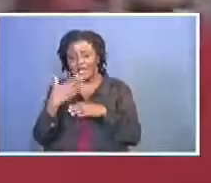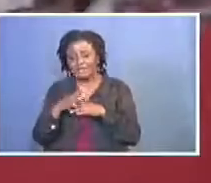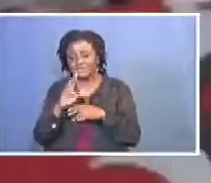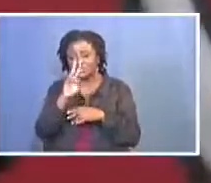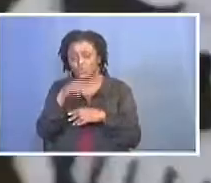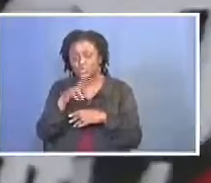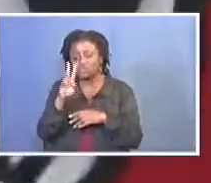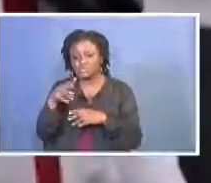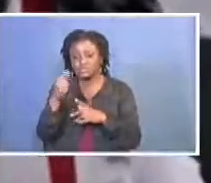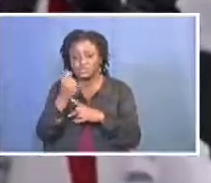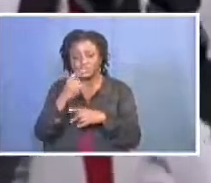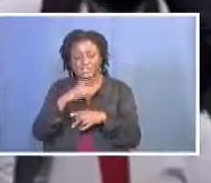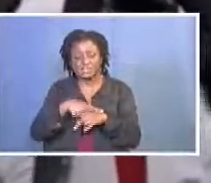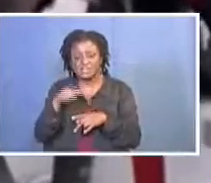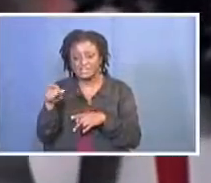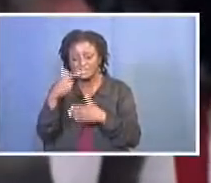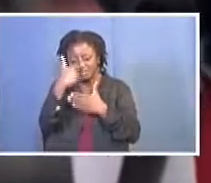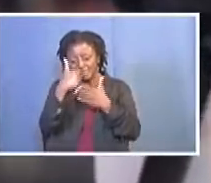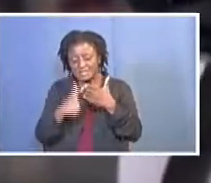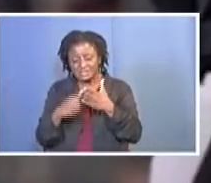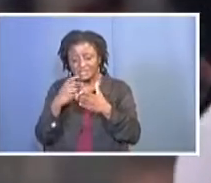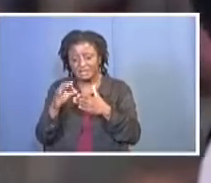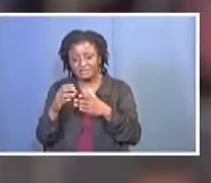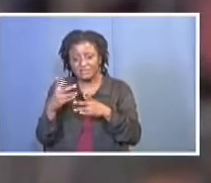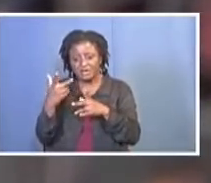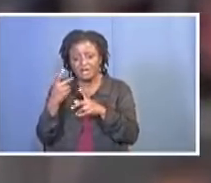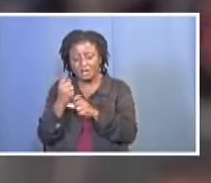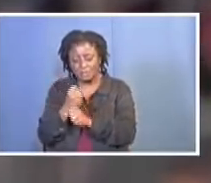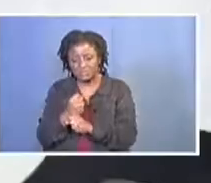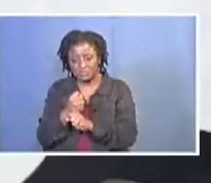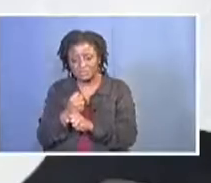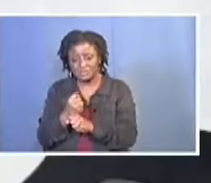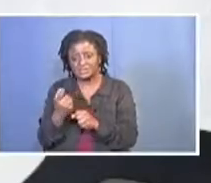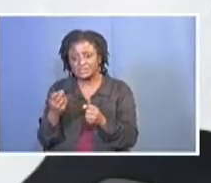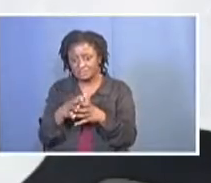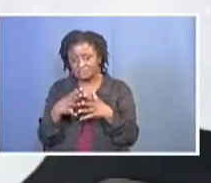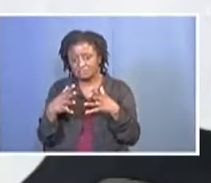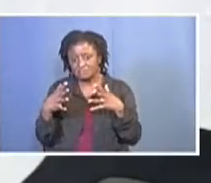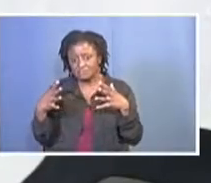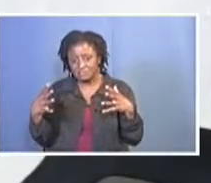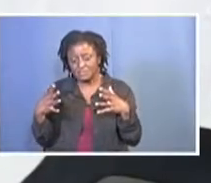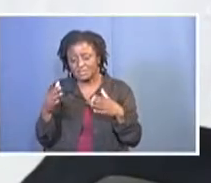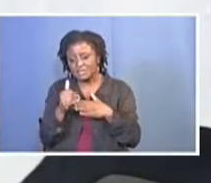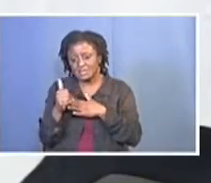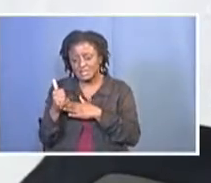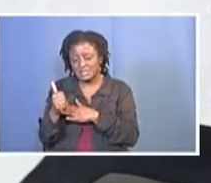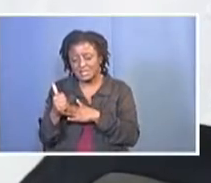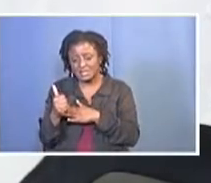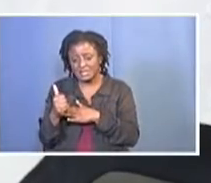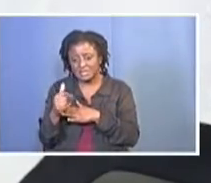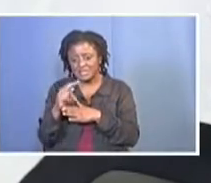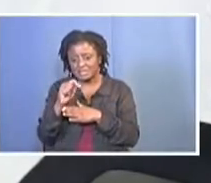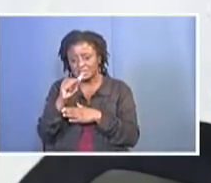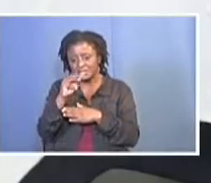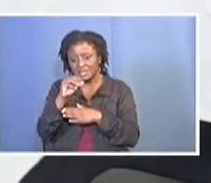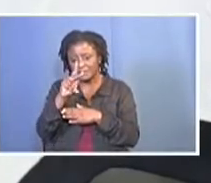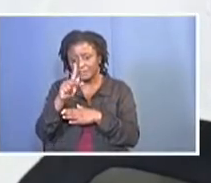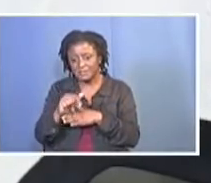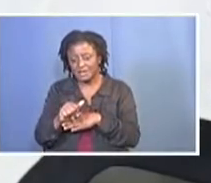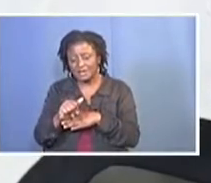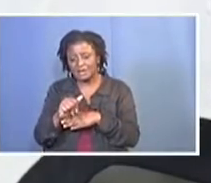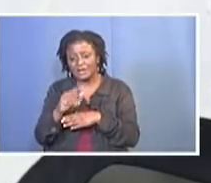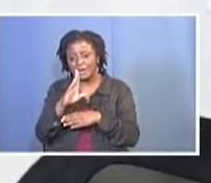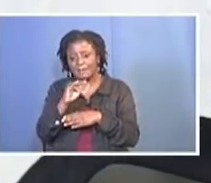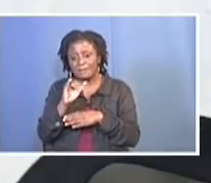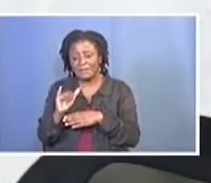accomplishments is long enough to wrap around the earth 9 times. His most recent include leading the Tampa Bay Buccaneers to their first Super Bowl win since the